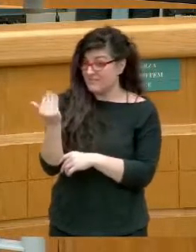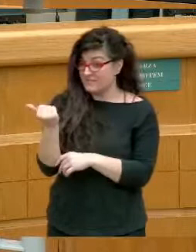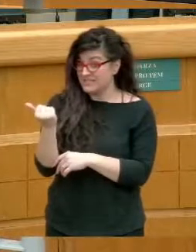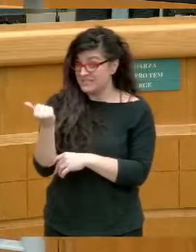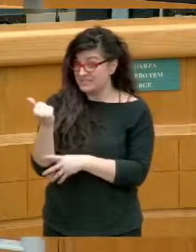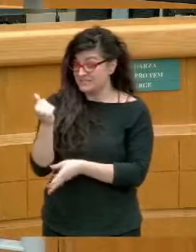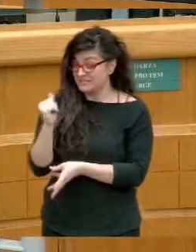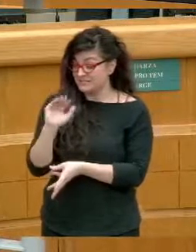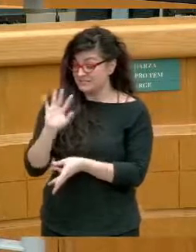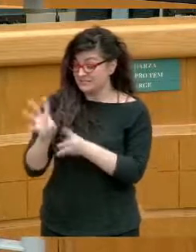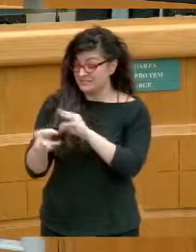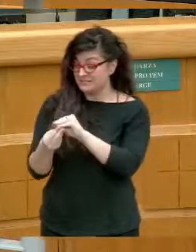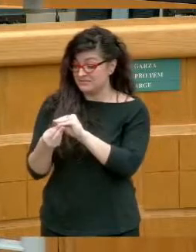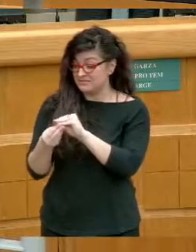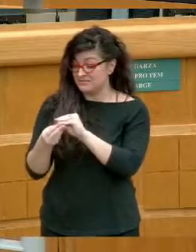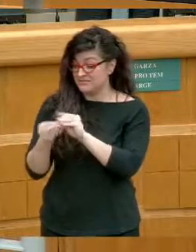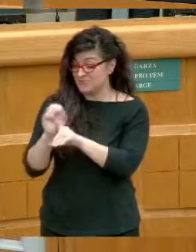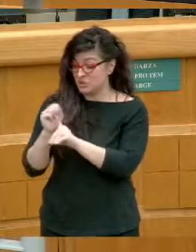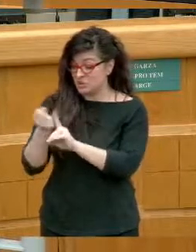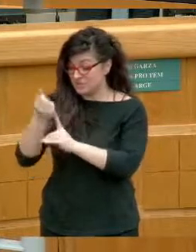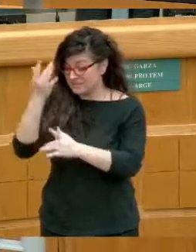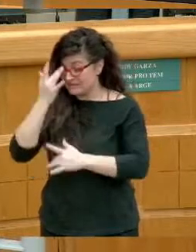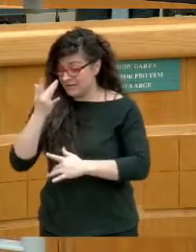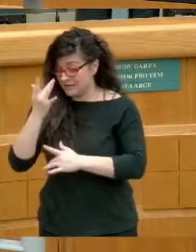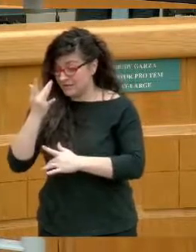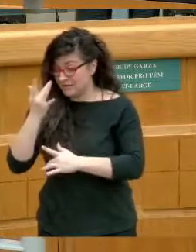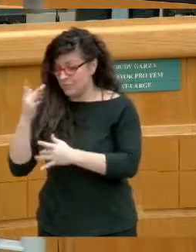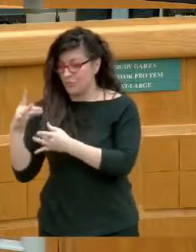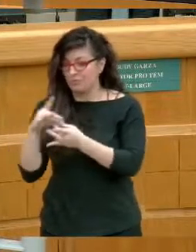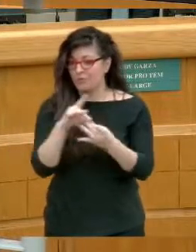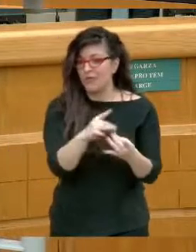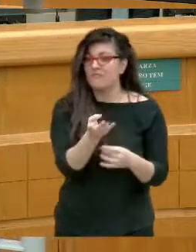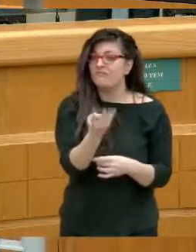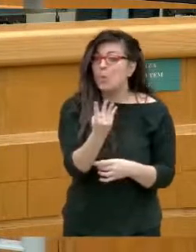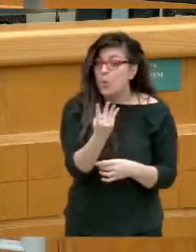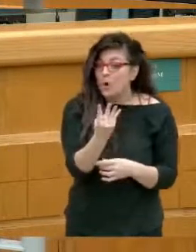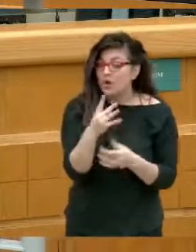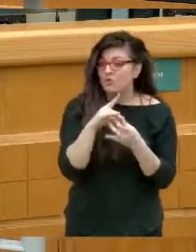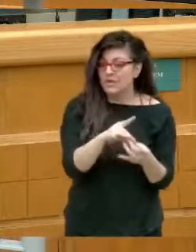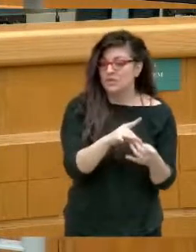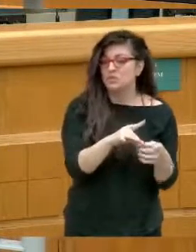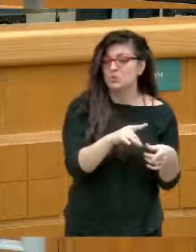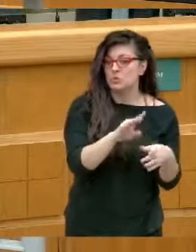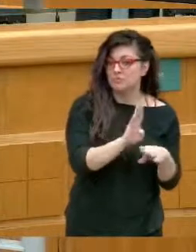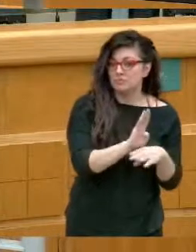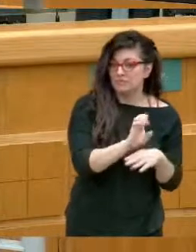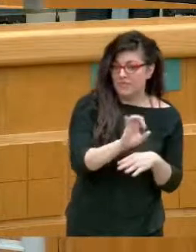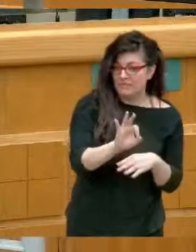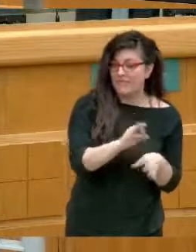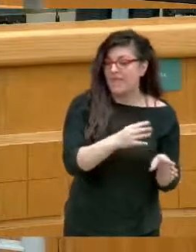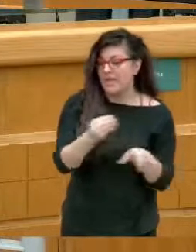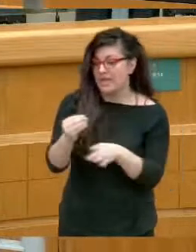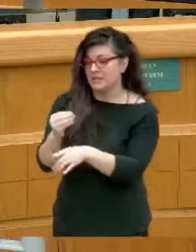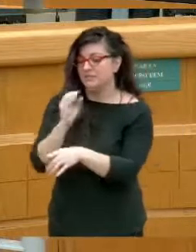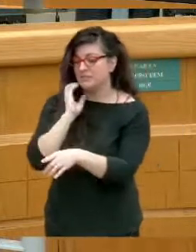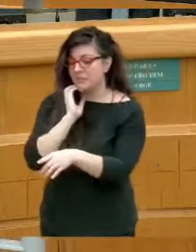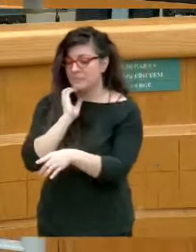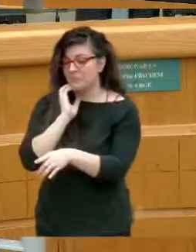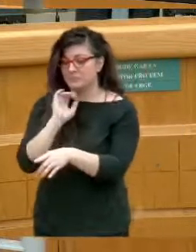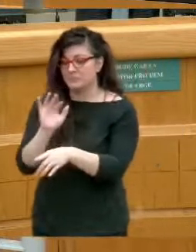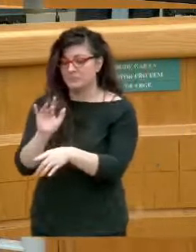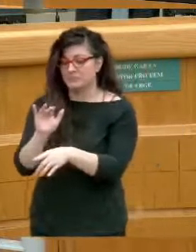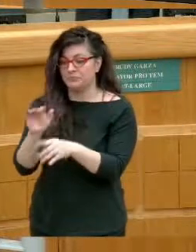local outbreaks, and it remains to be seen if there are more than just those